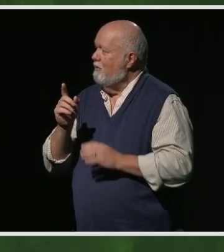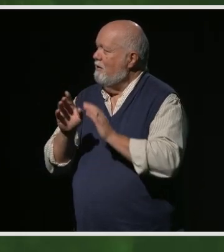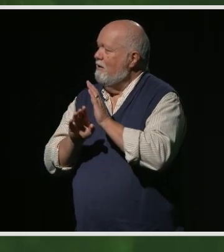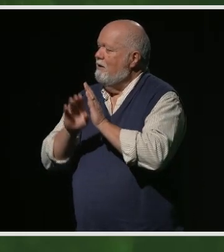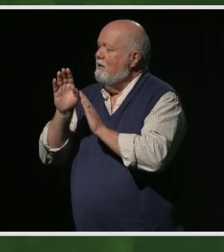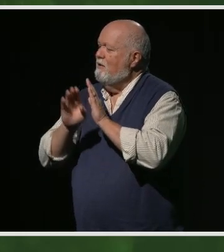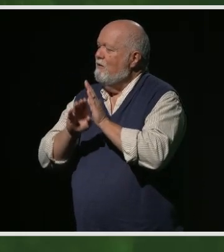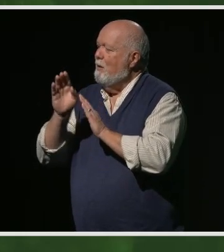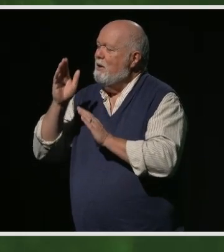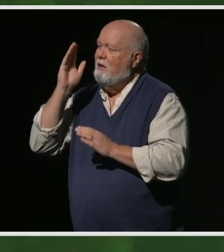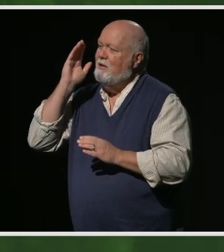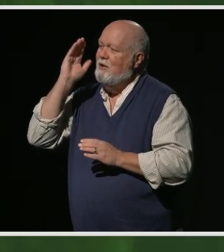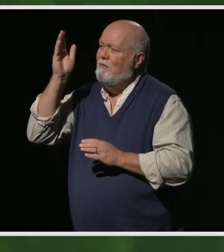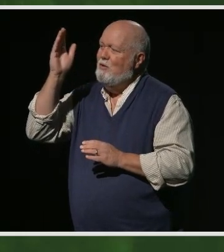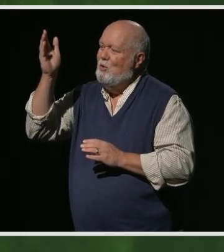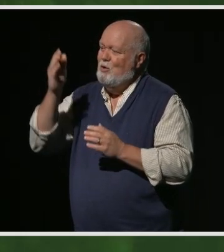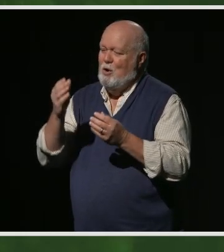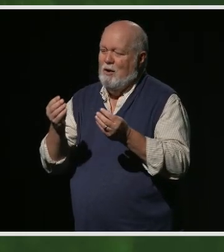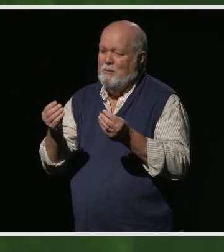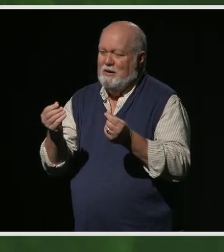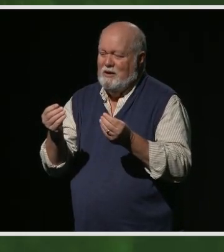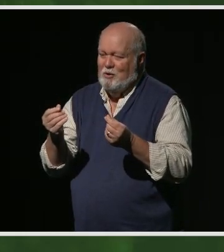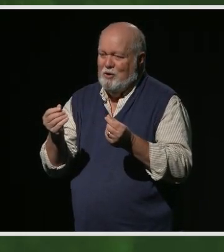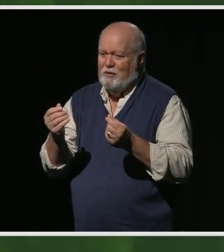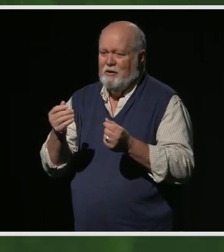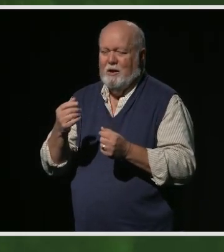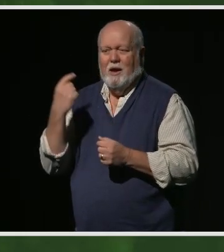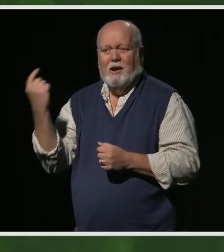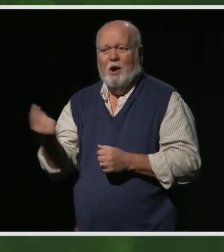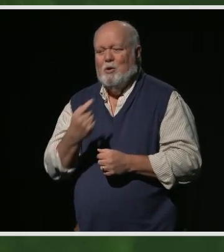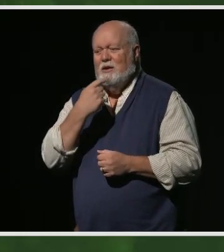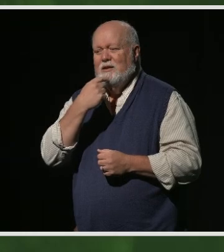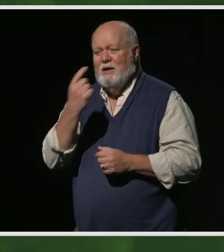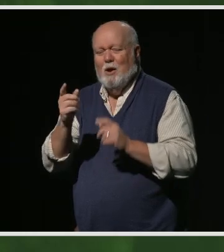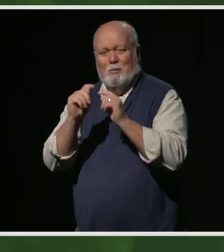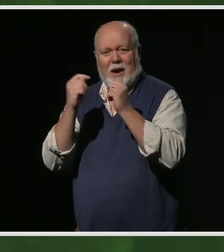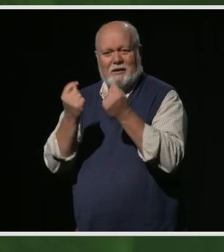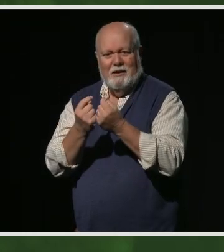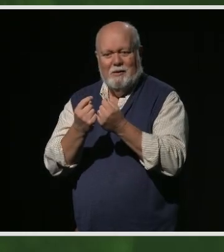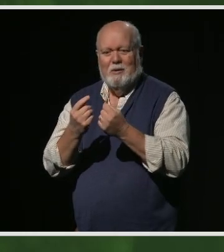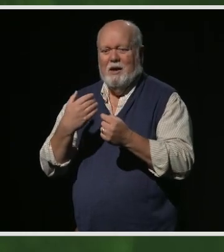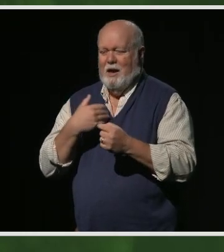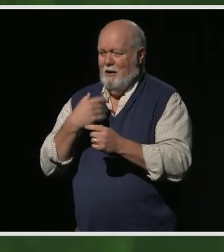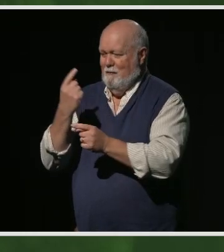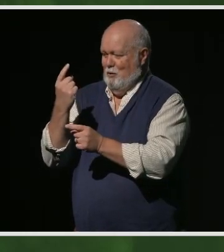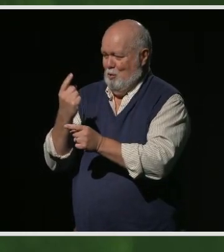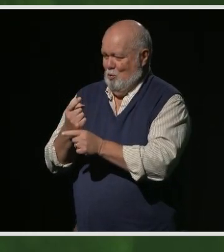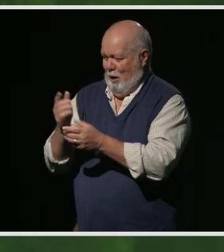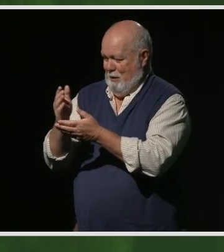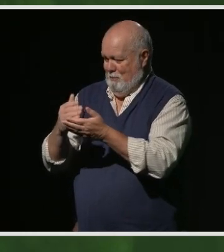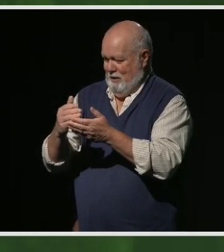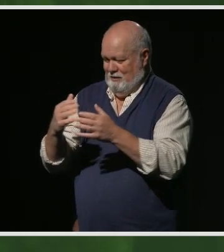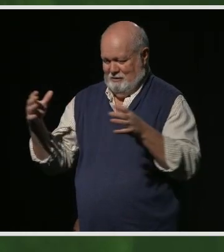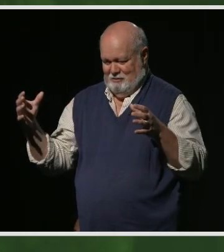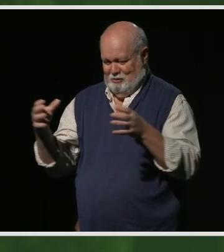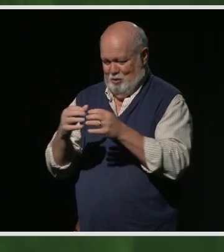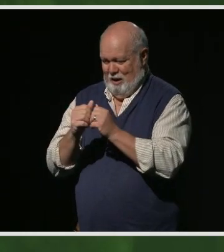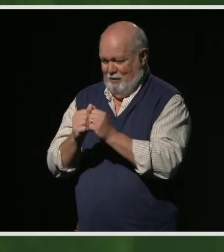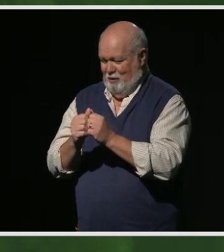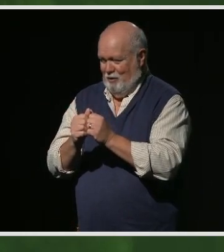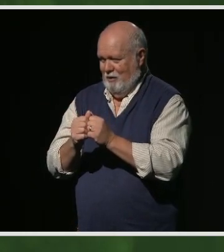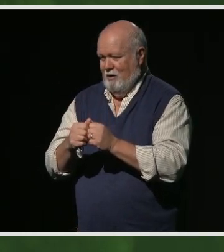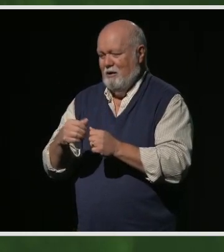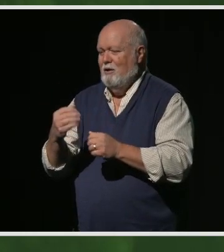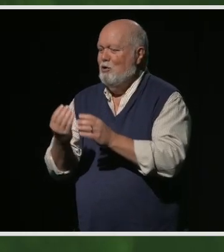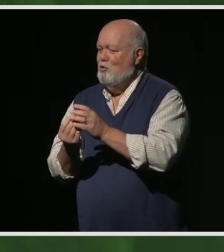developing the future of materials. And I always tell my team, we got to get the right pieces of the puzzle together. And I think Greater New York